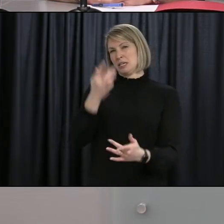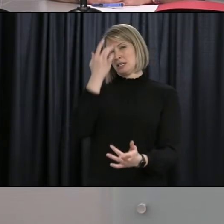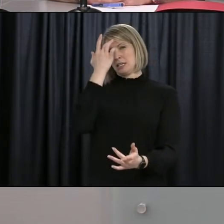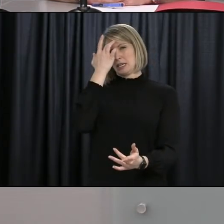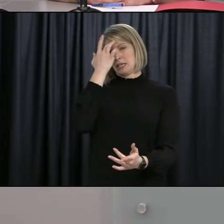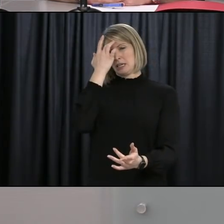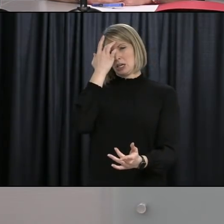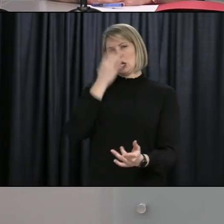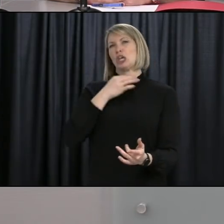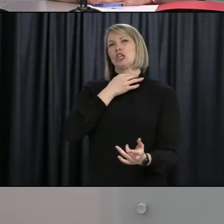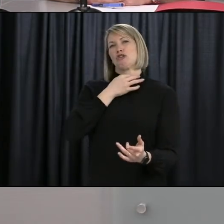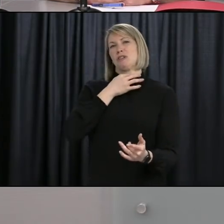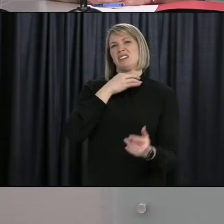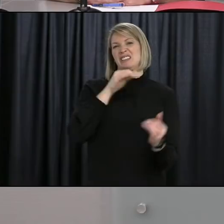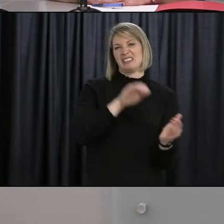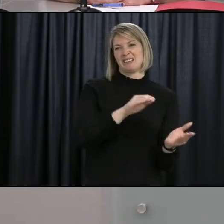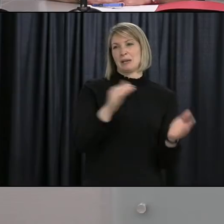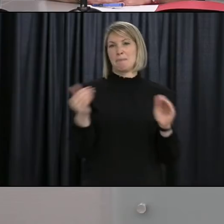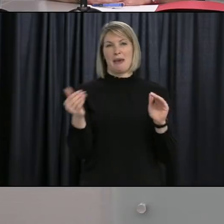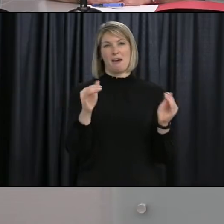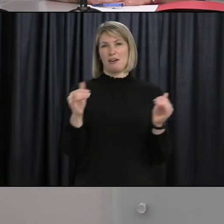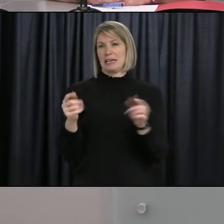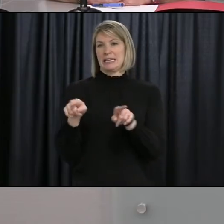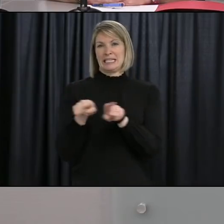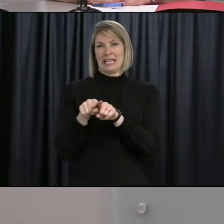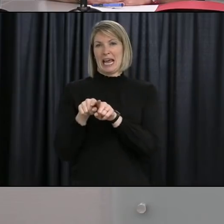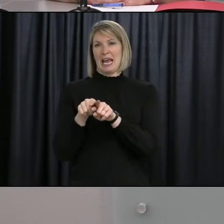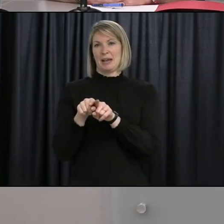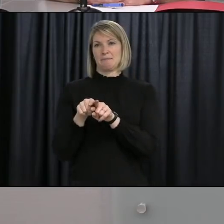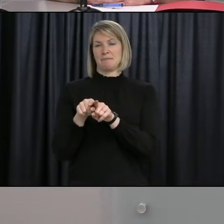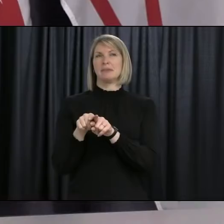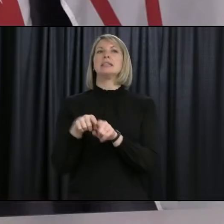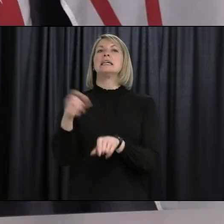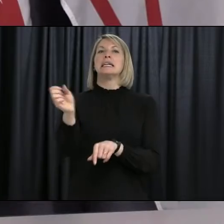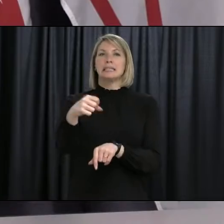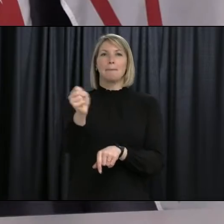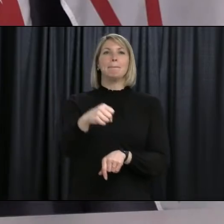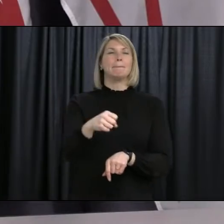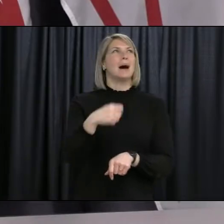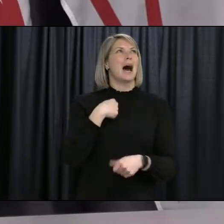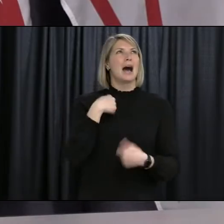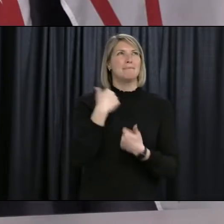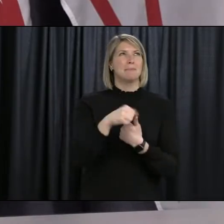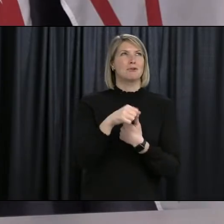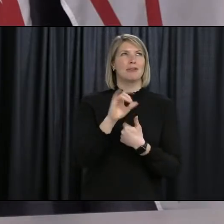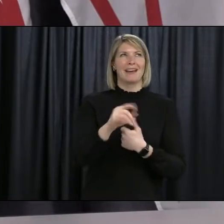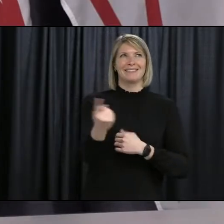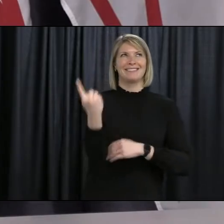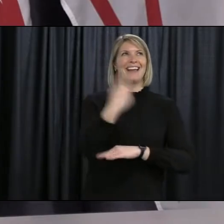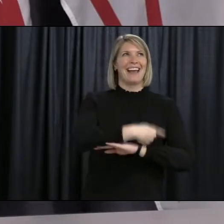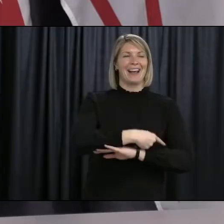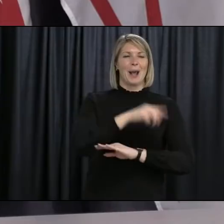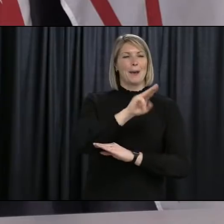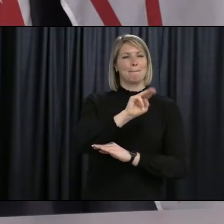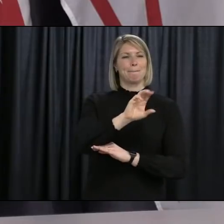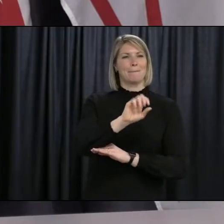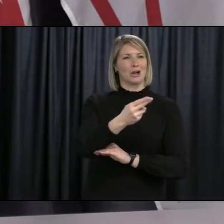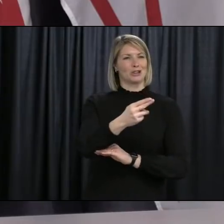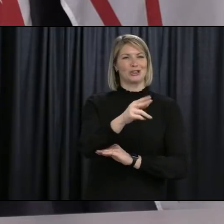we're talking about community transition at this point? Yeah, it was March 25th. I remember it very clearly.